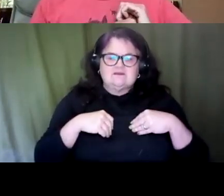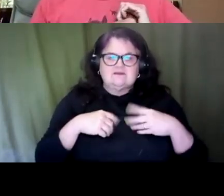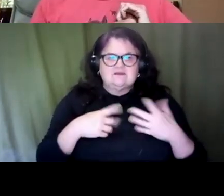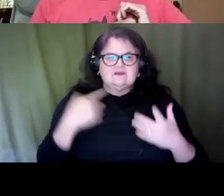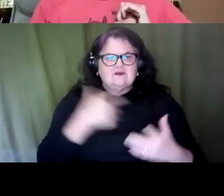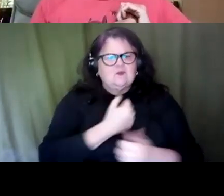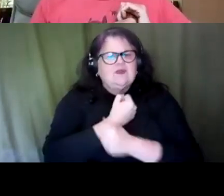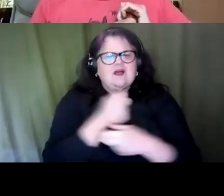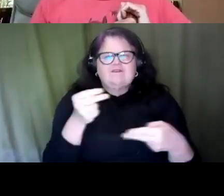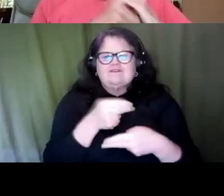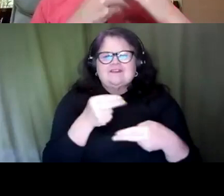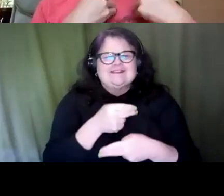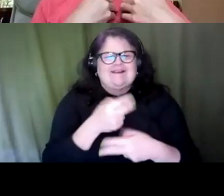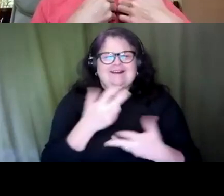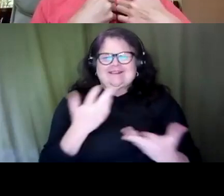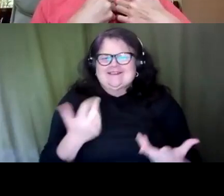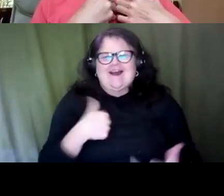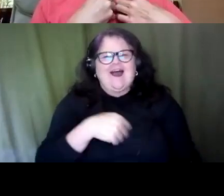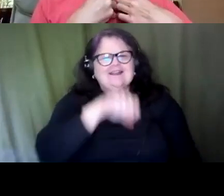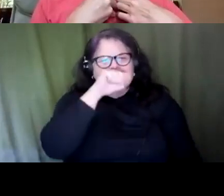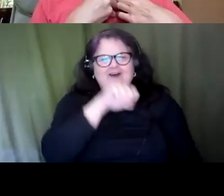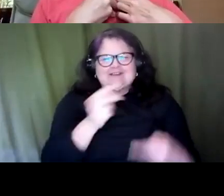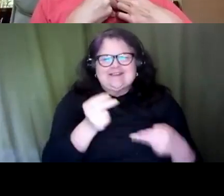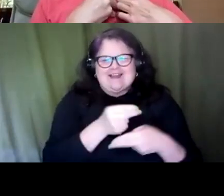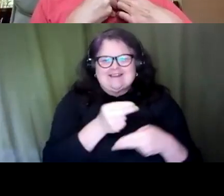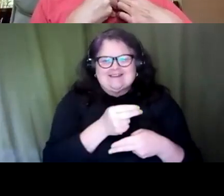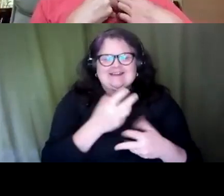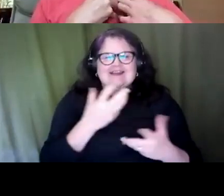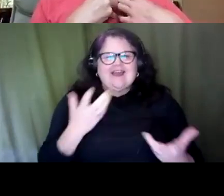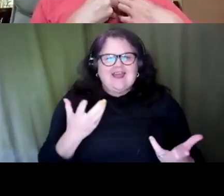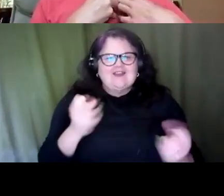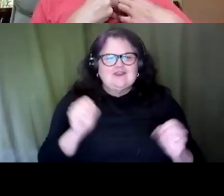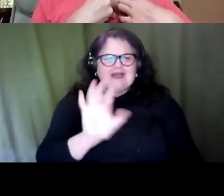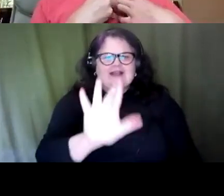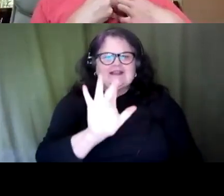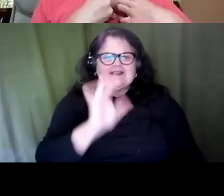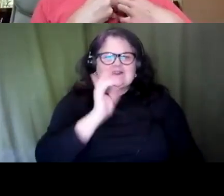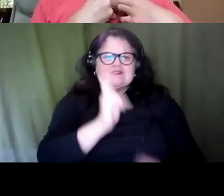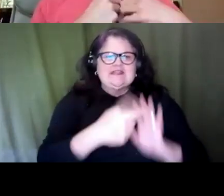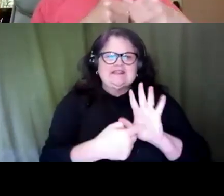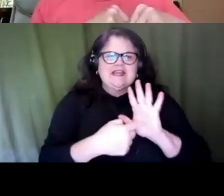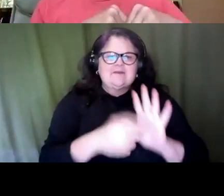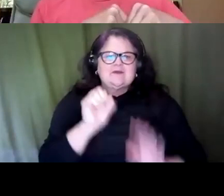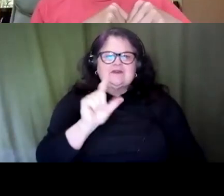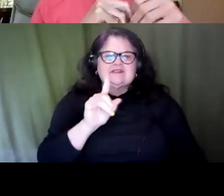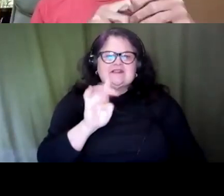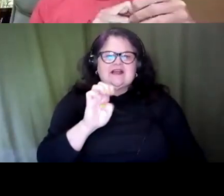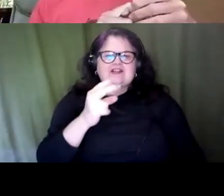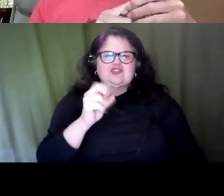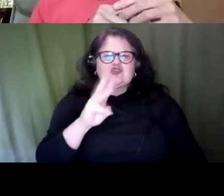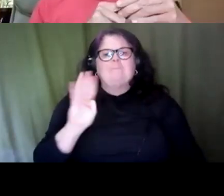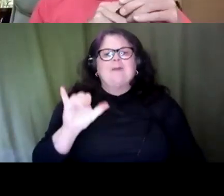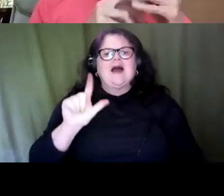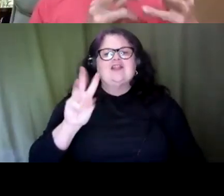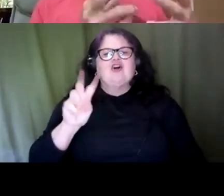love slideshows. I love slideshows. And you can click here to see an example of slideshow bylaws that we've created.